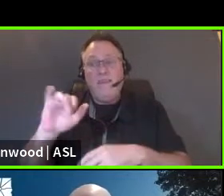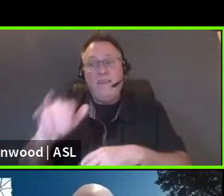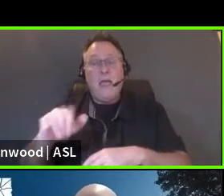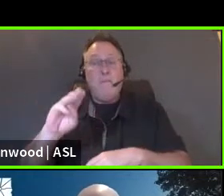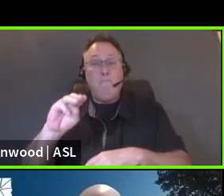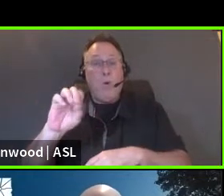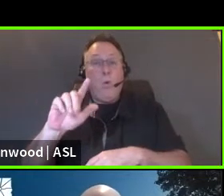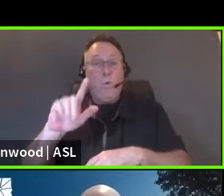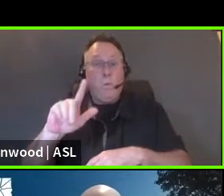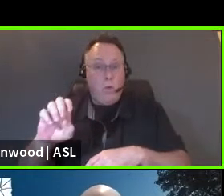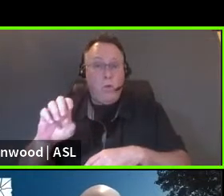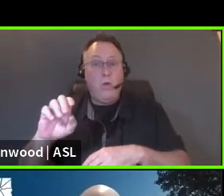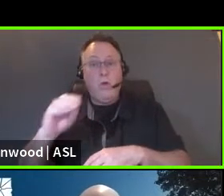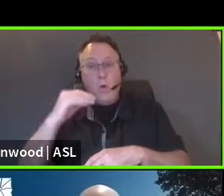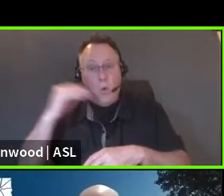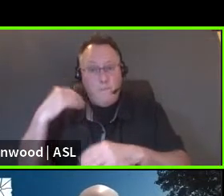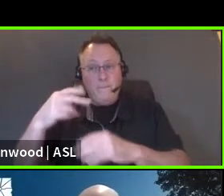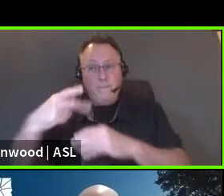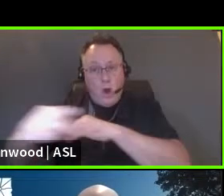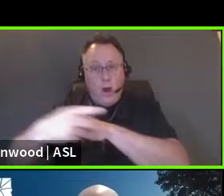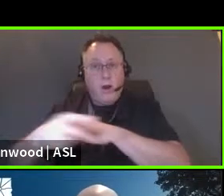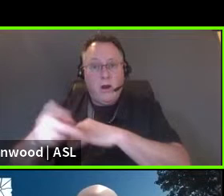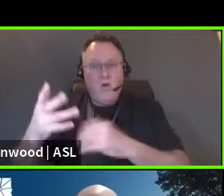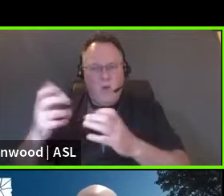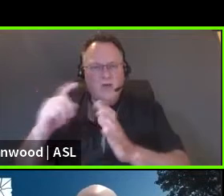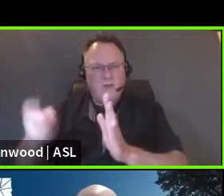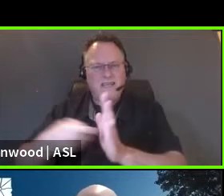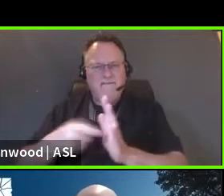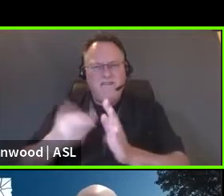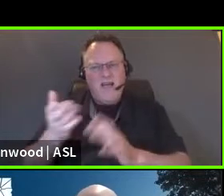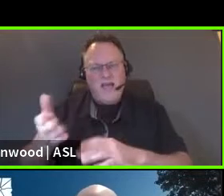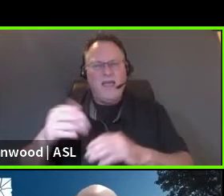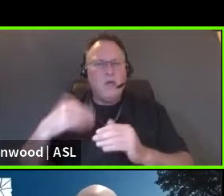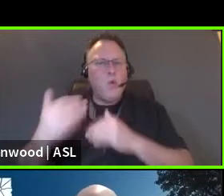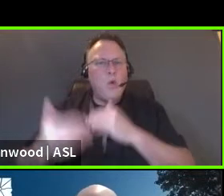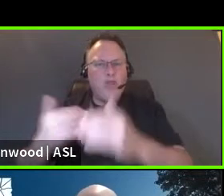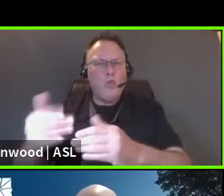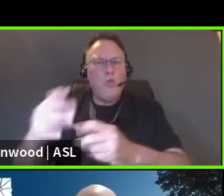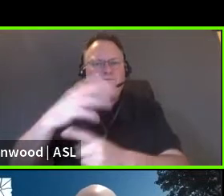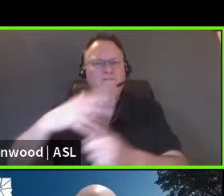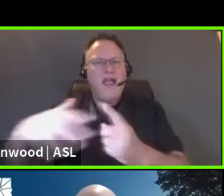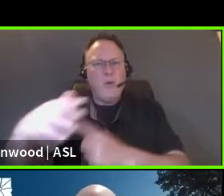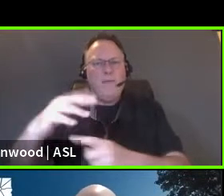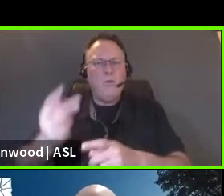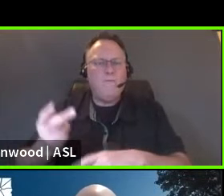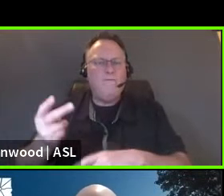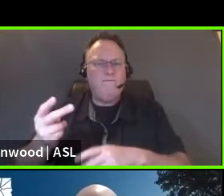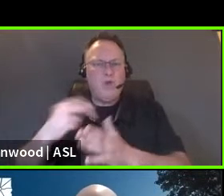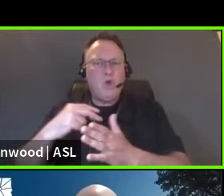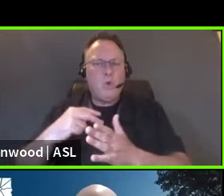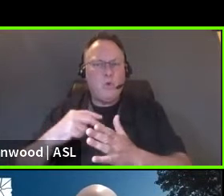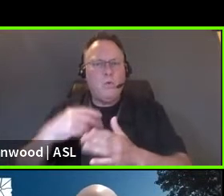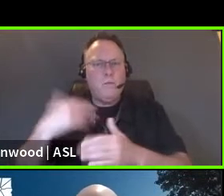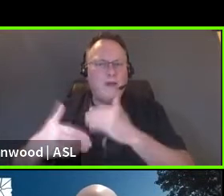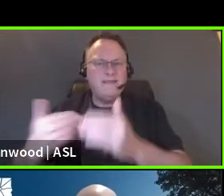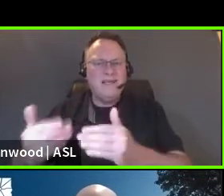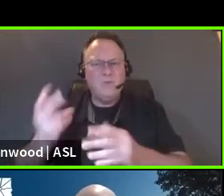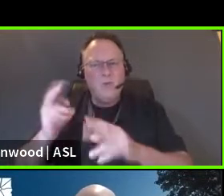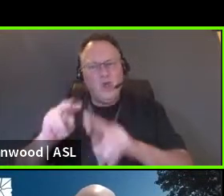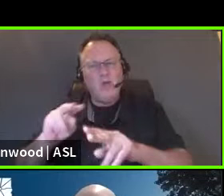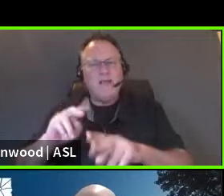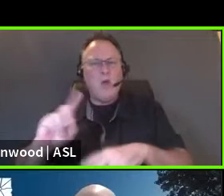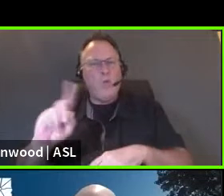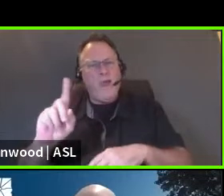is also we've identified as we're going through the environmental review process, and we're looking at where are